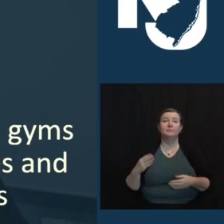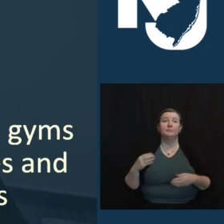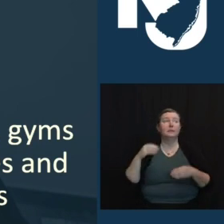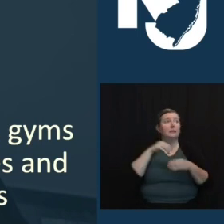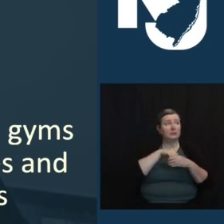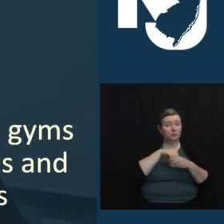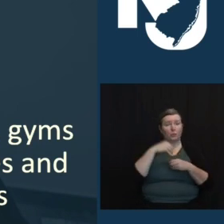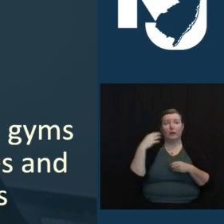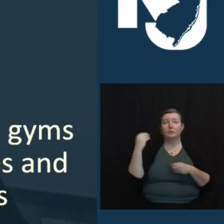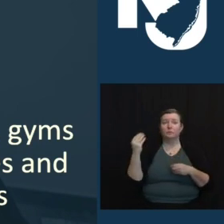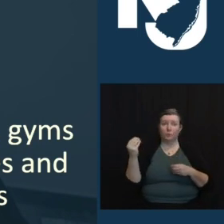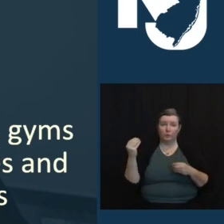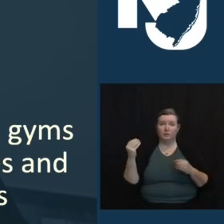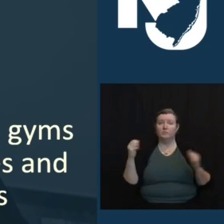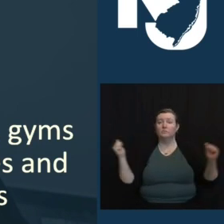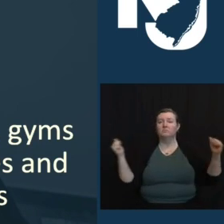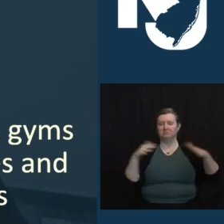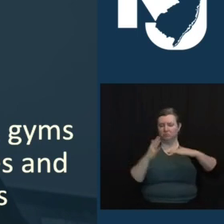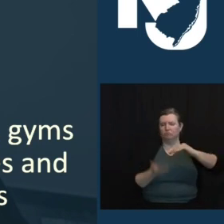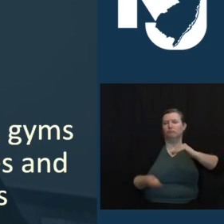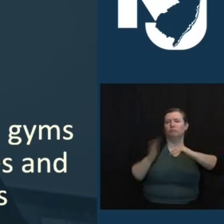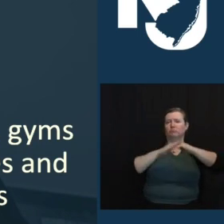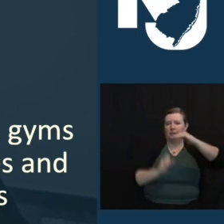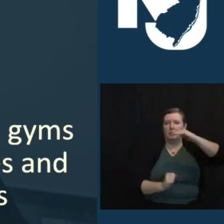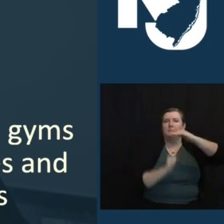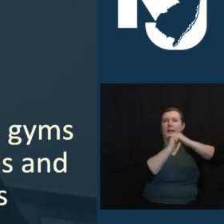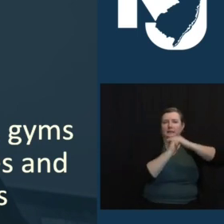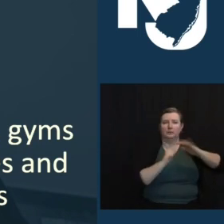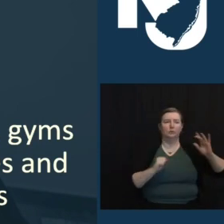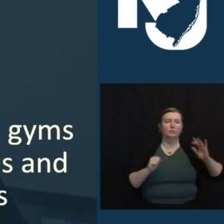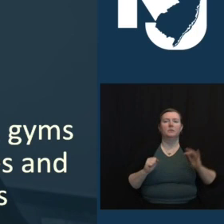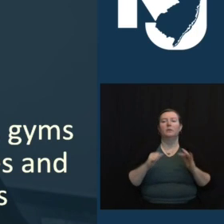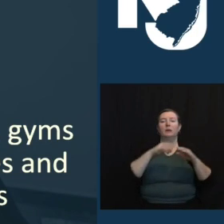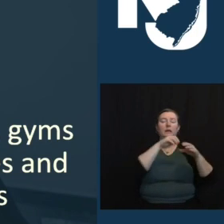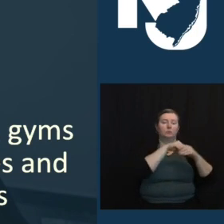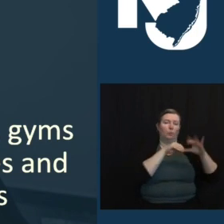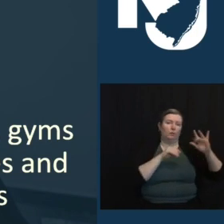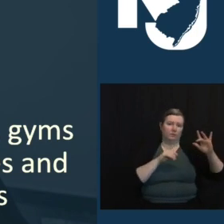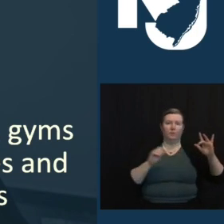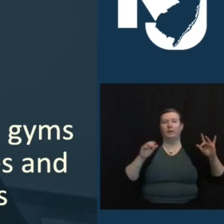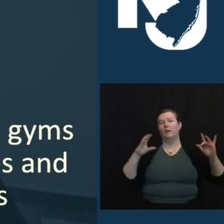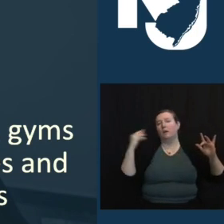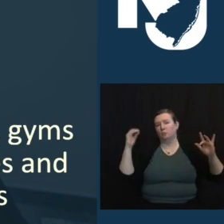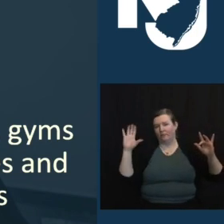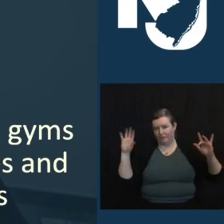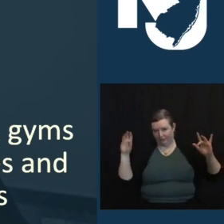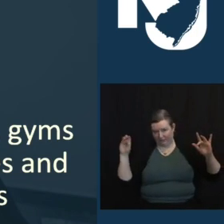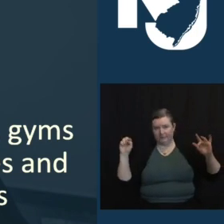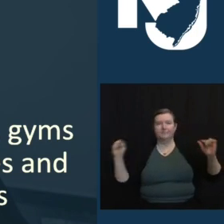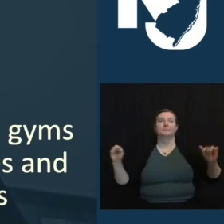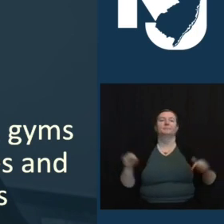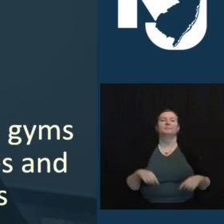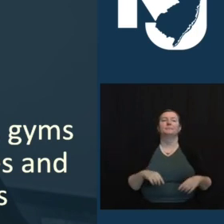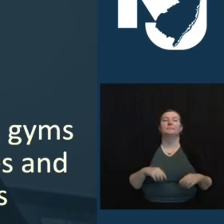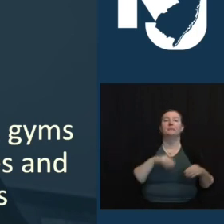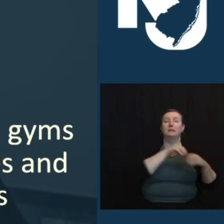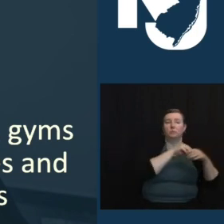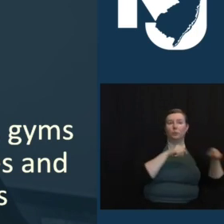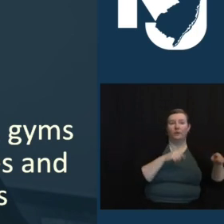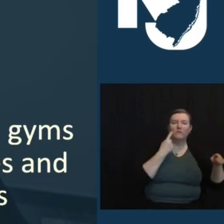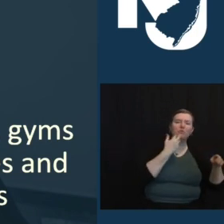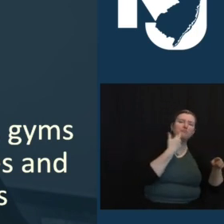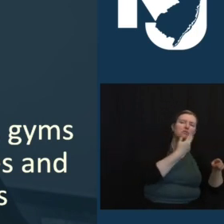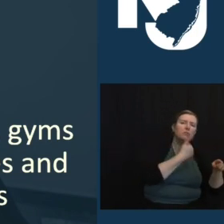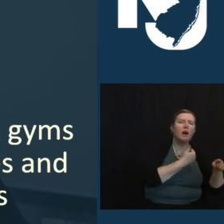increase to 25 and 50 individuals respectively. Additionally, indoor capacity limits for restaurants, gyms, and